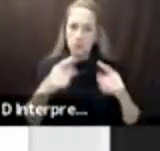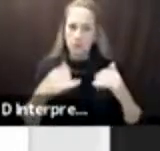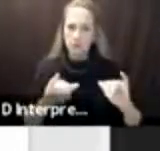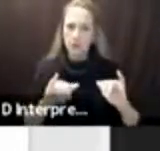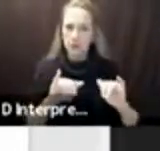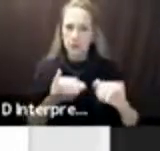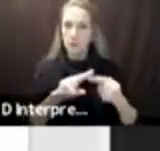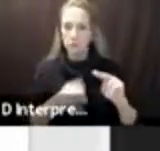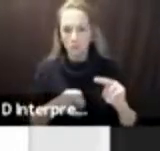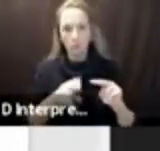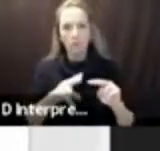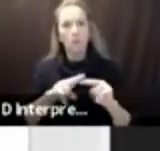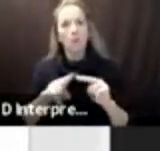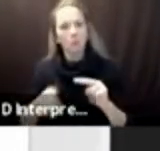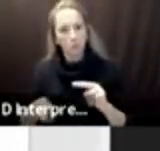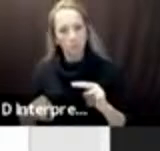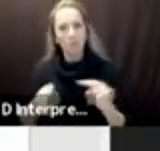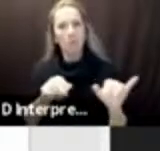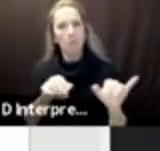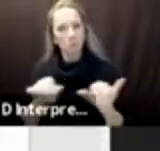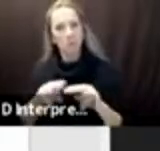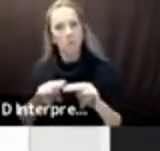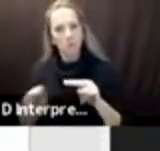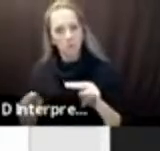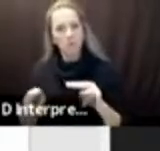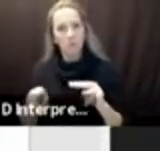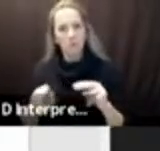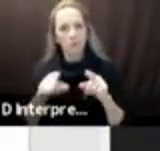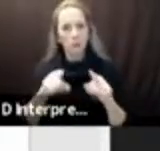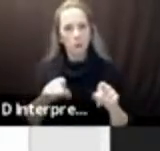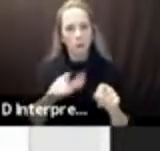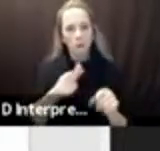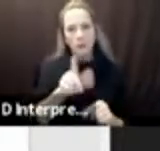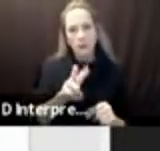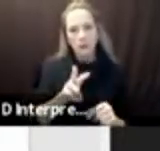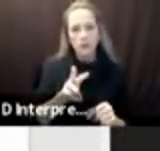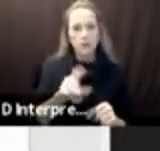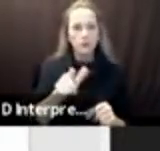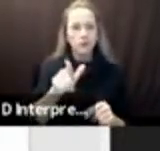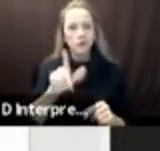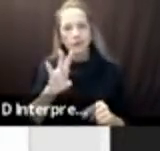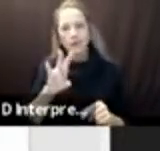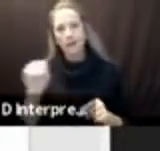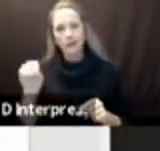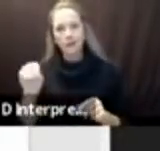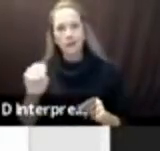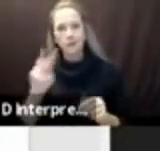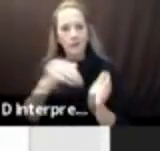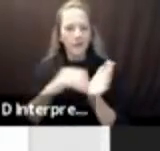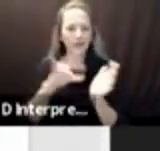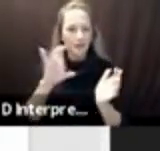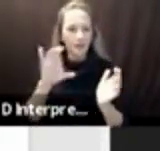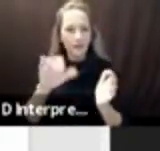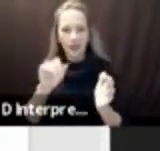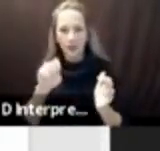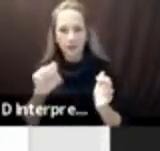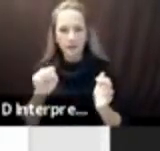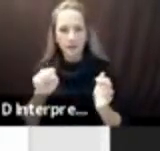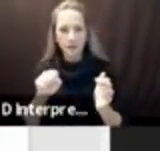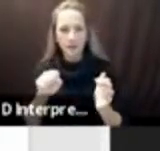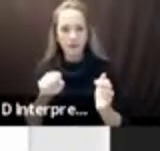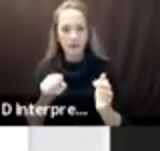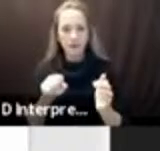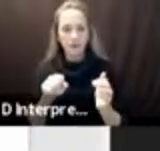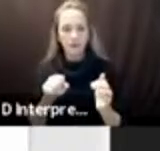you see that we've kind of leveled off there at around 2,700 cases per week. I think one point there,